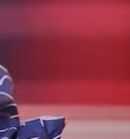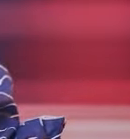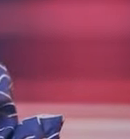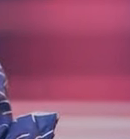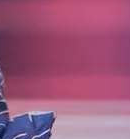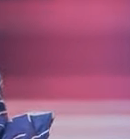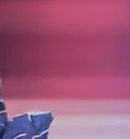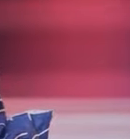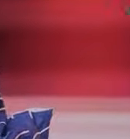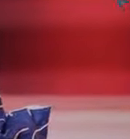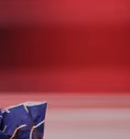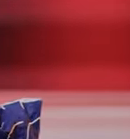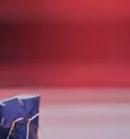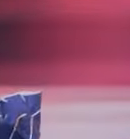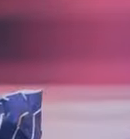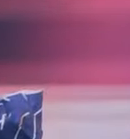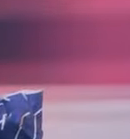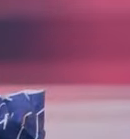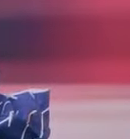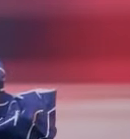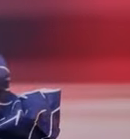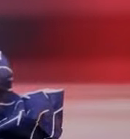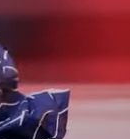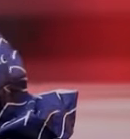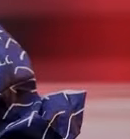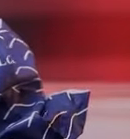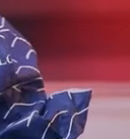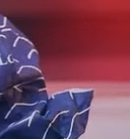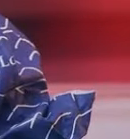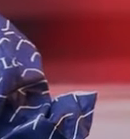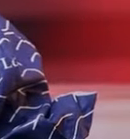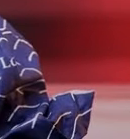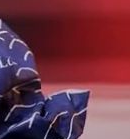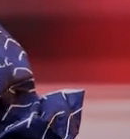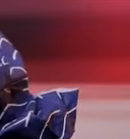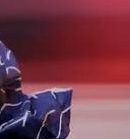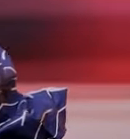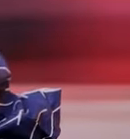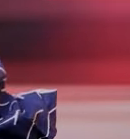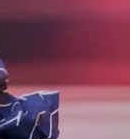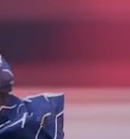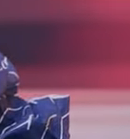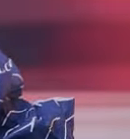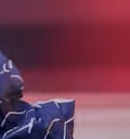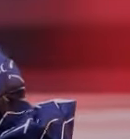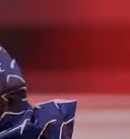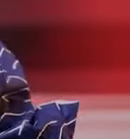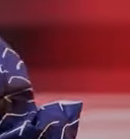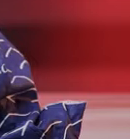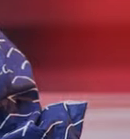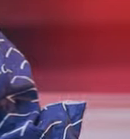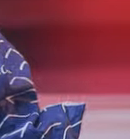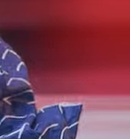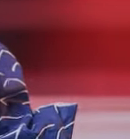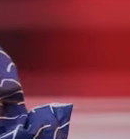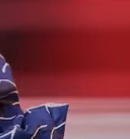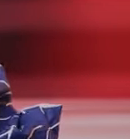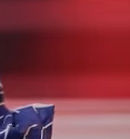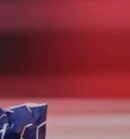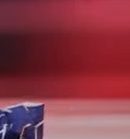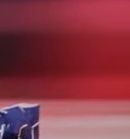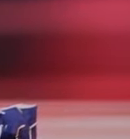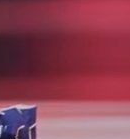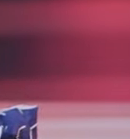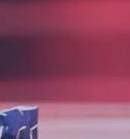others. This is Christocentric. We have a lot of Apostle Eric Nyamekye's message on our platform.